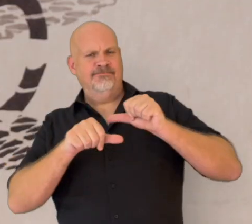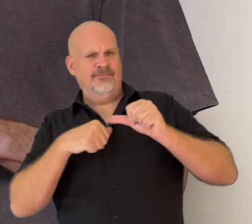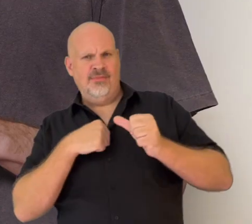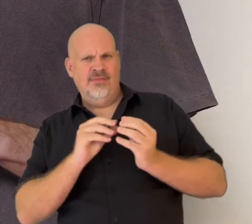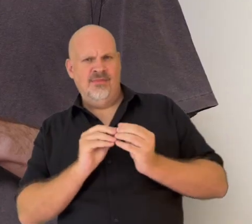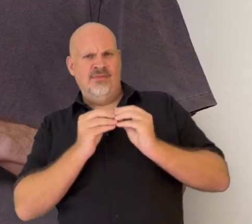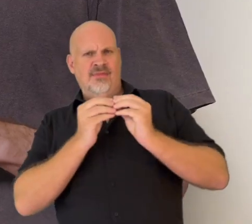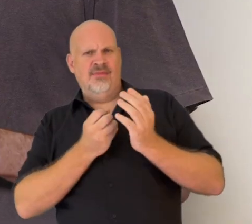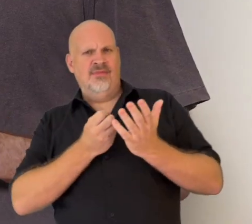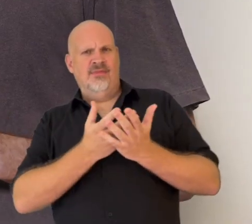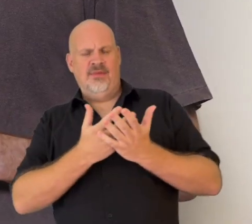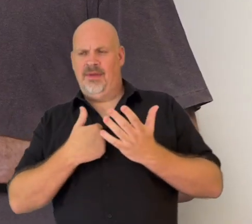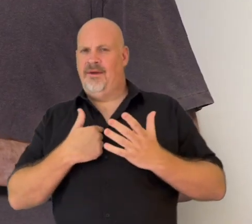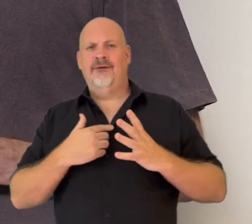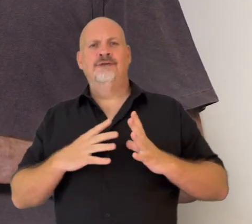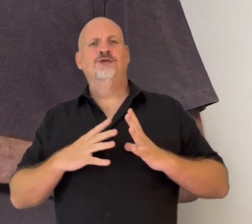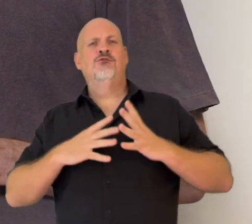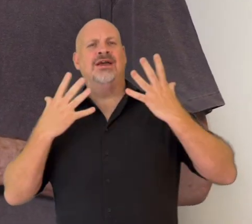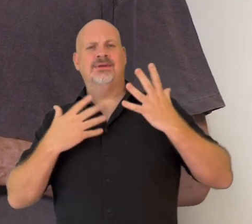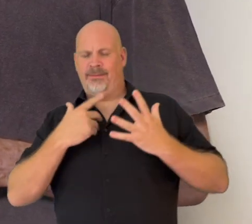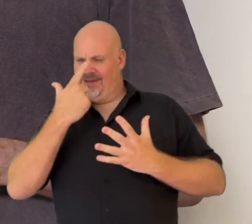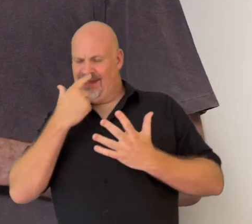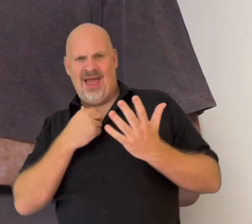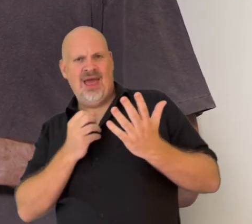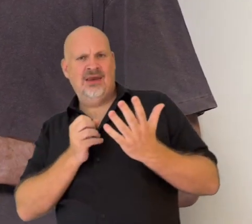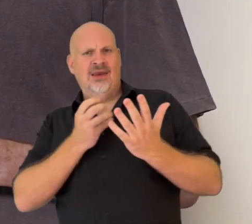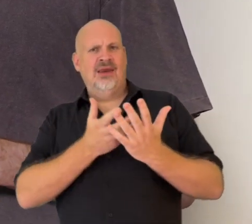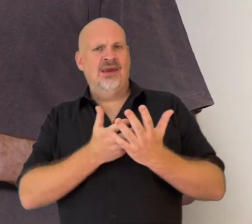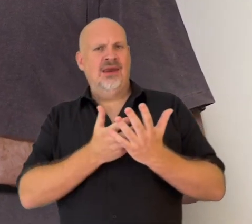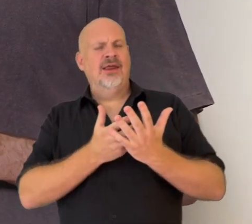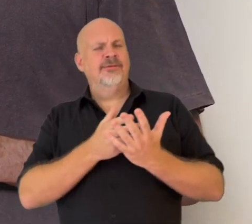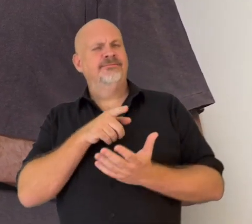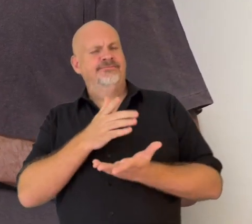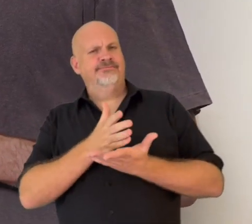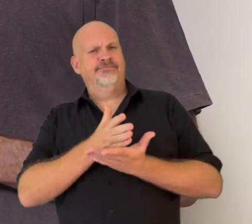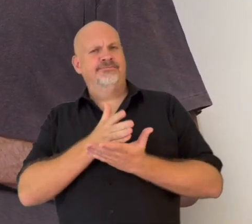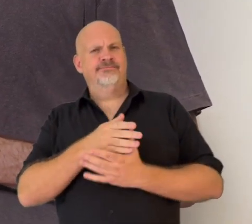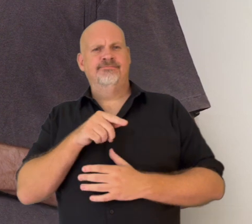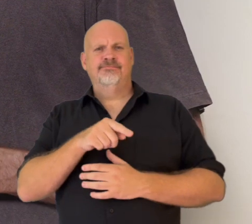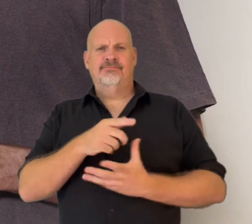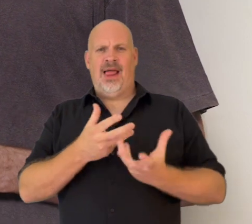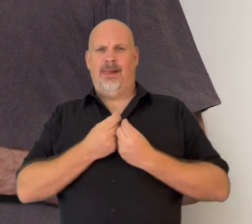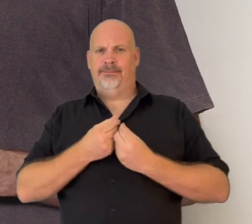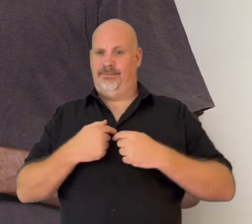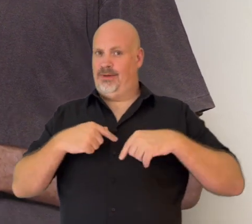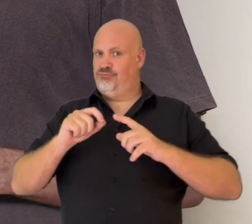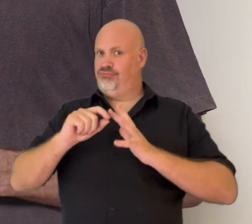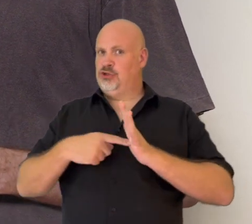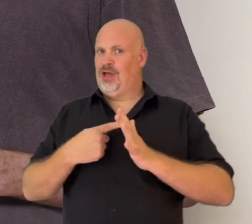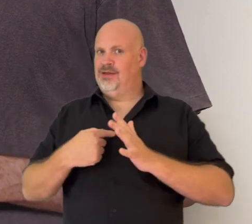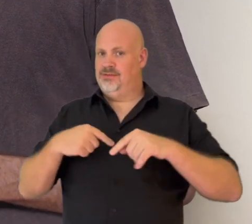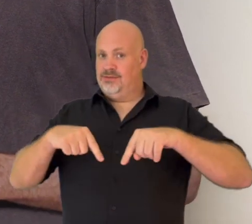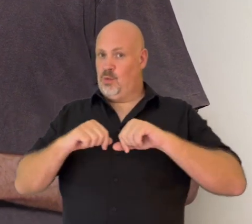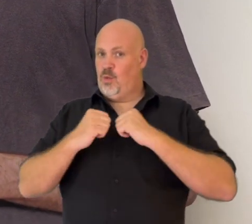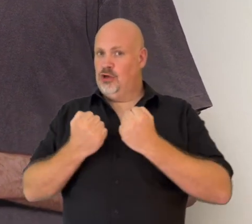sort of freedom within that structure. And I suppose that's kind of central, actually, to the project that we're going to